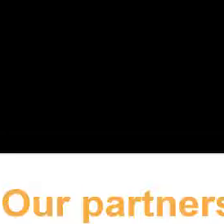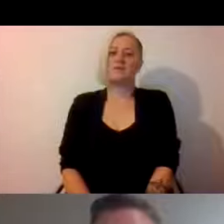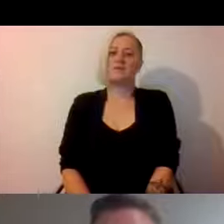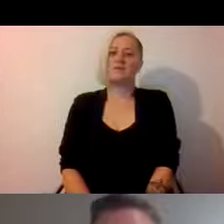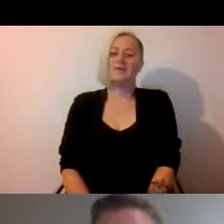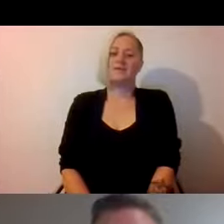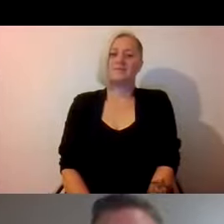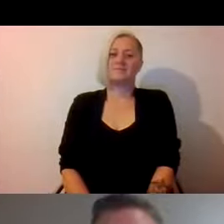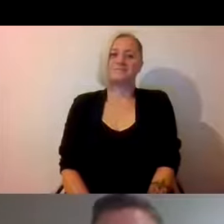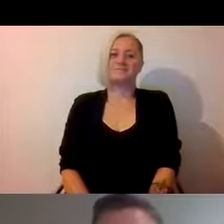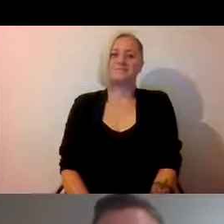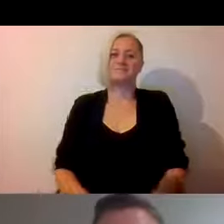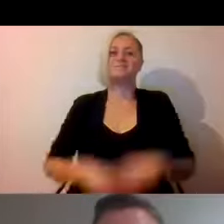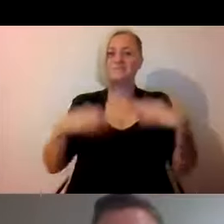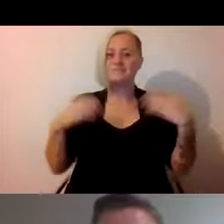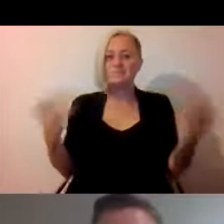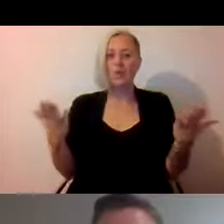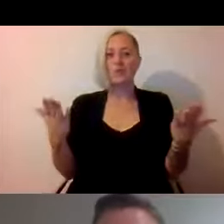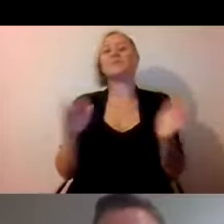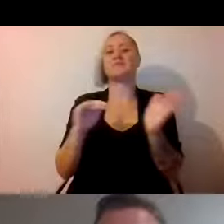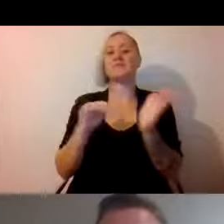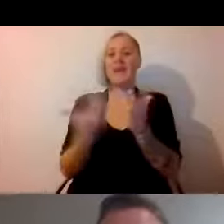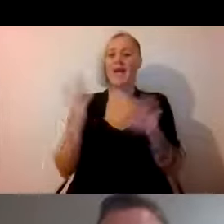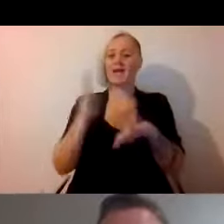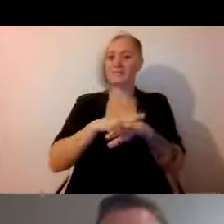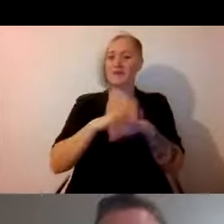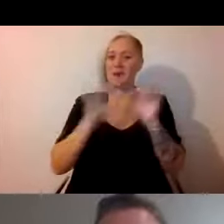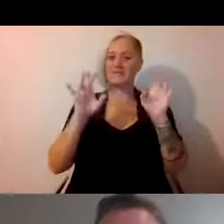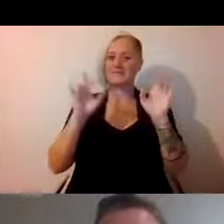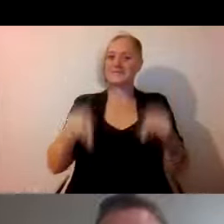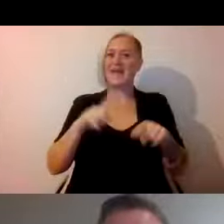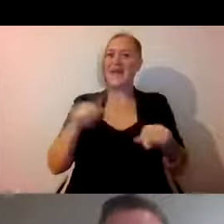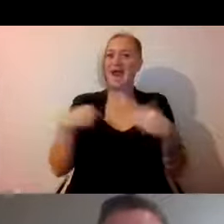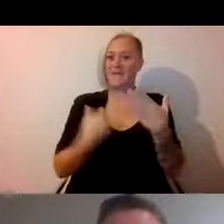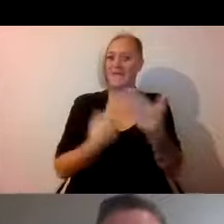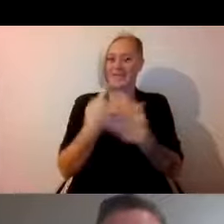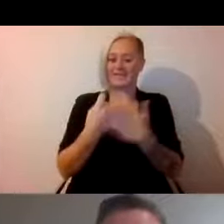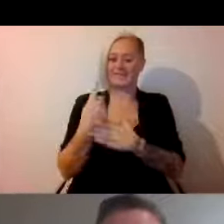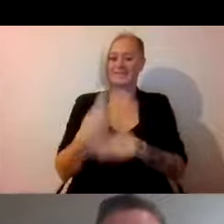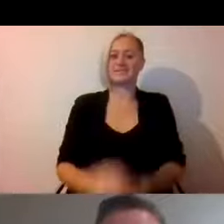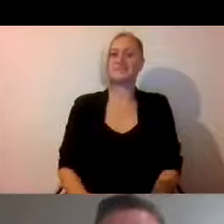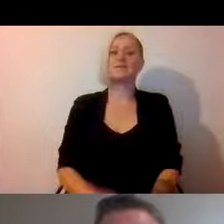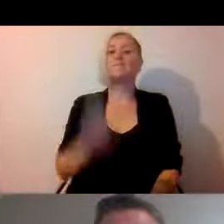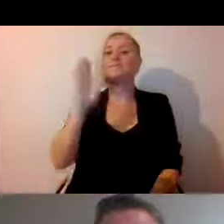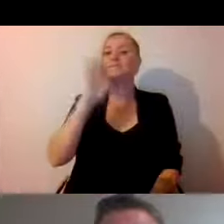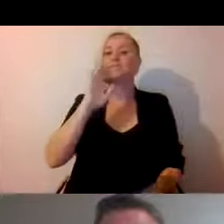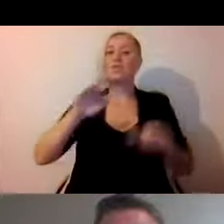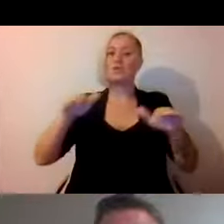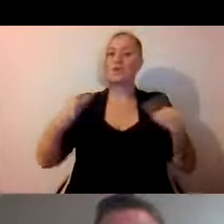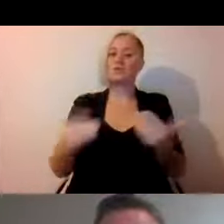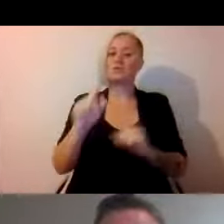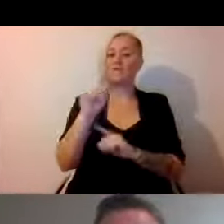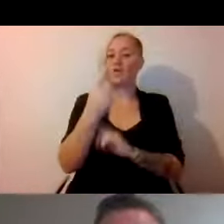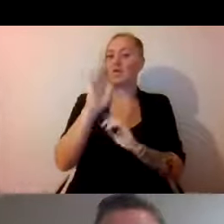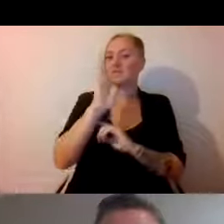So now it's time to start our event. Just before I introduce our first speaker,